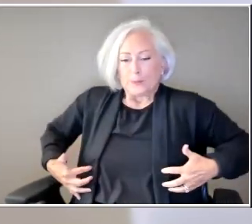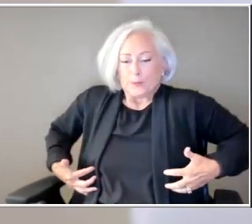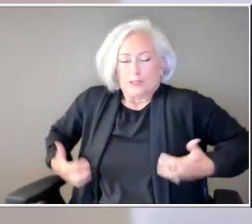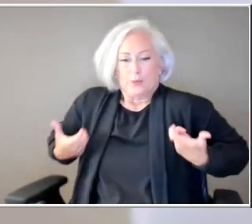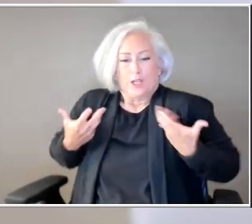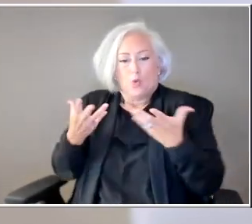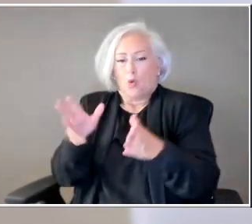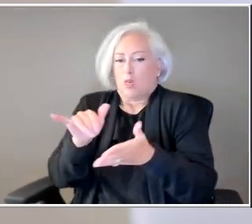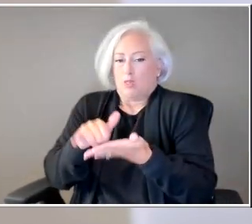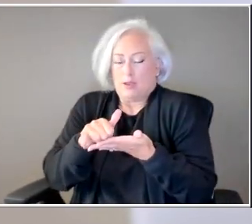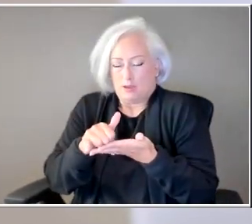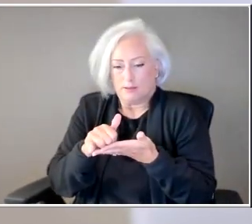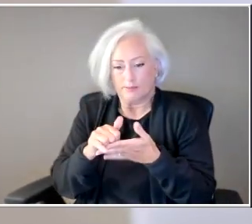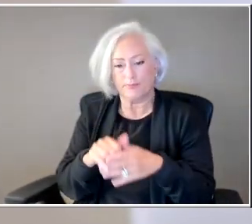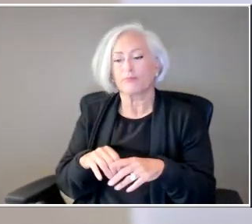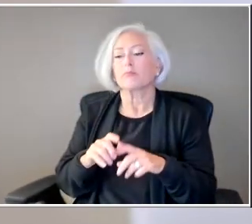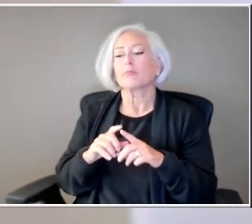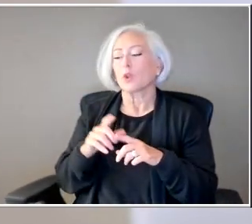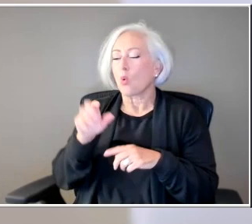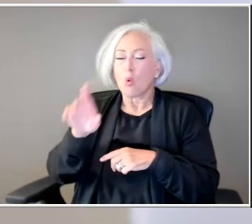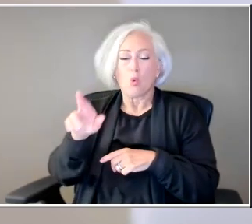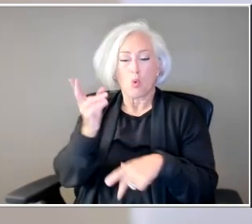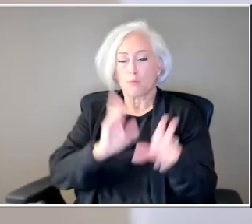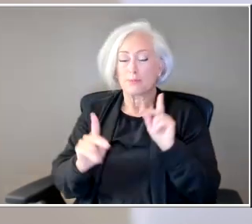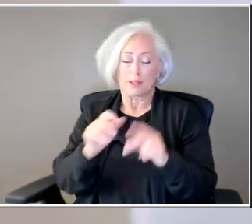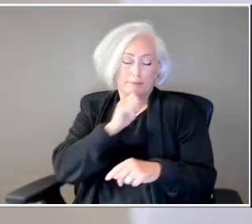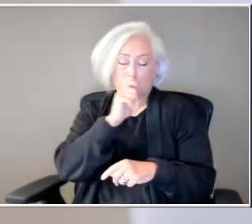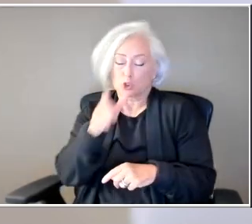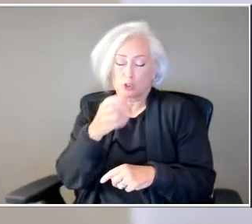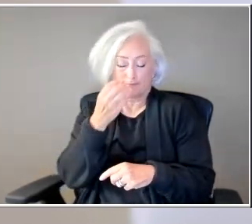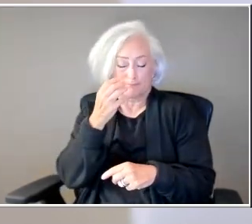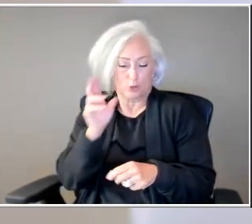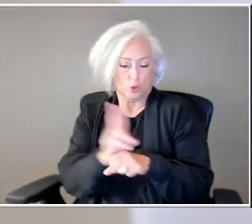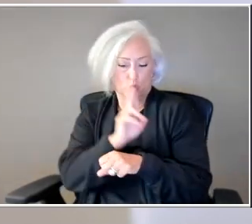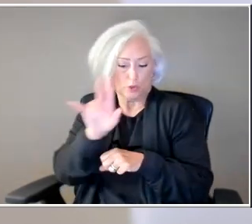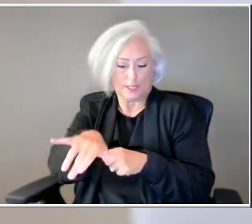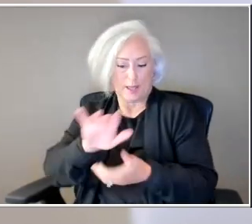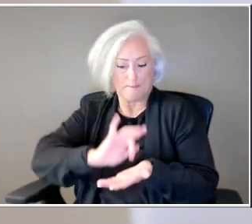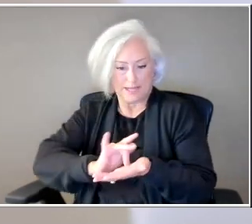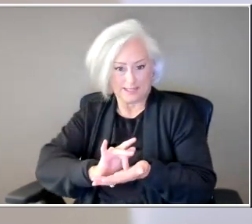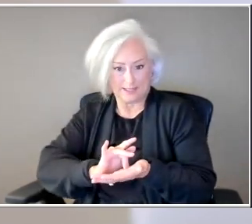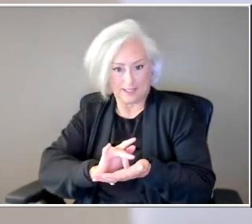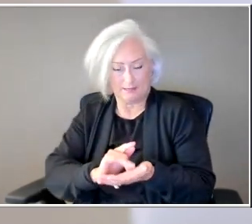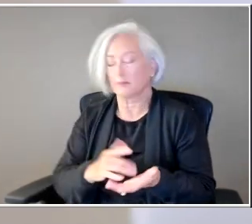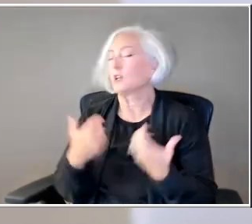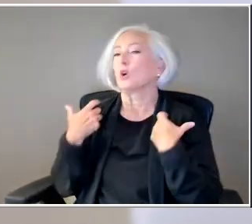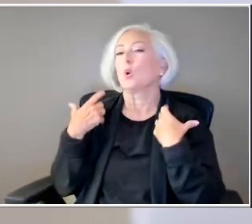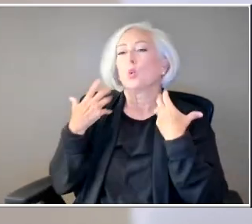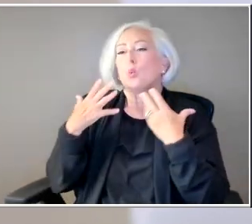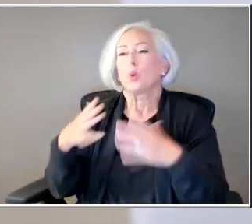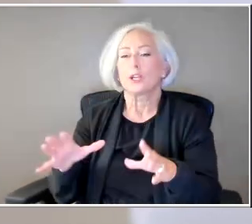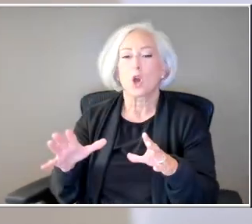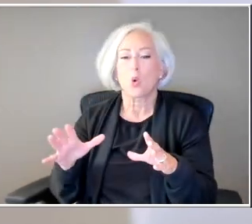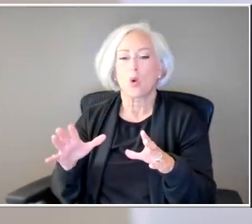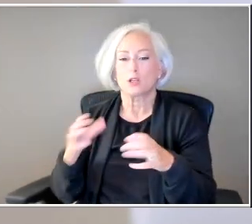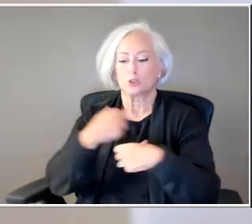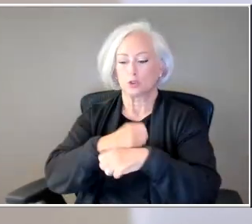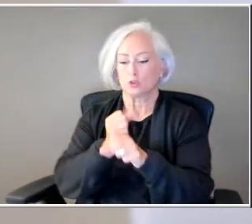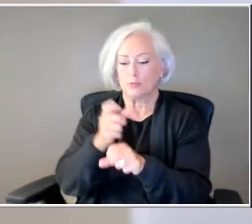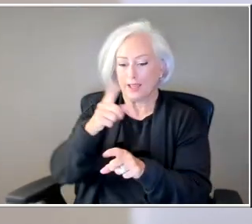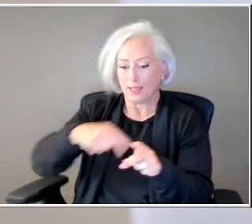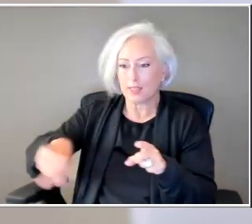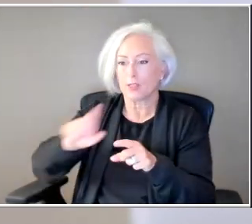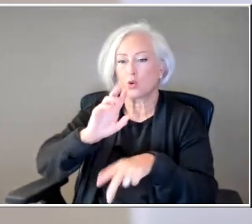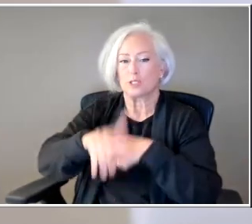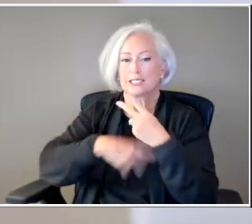people who shouldn't be taking the drug in the first place. So of course we don't want to be making those types of eating